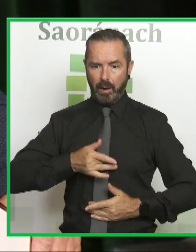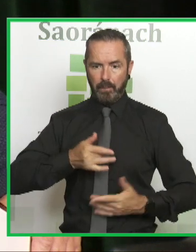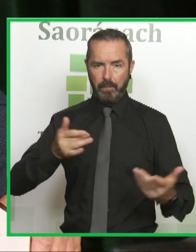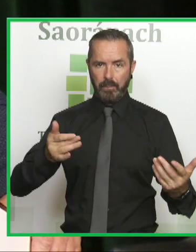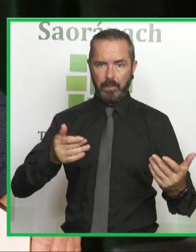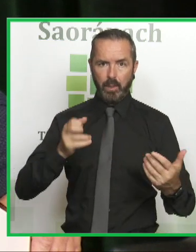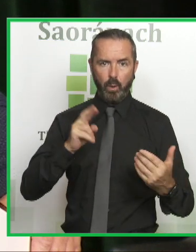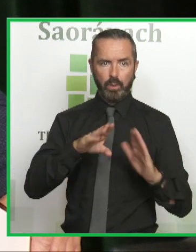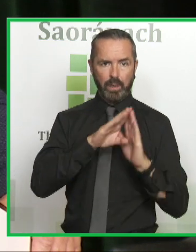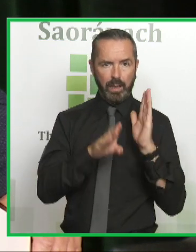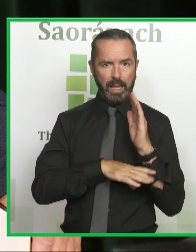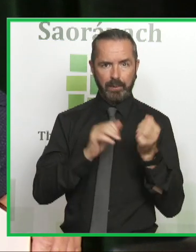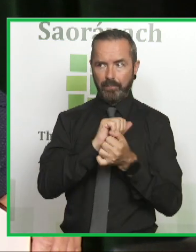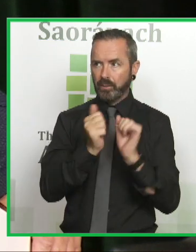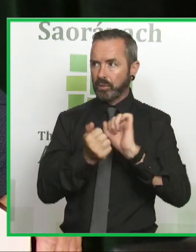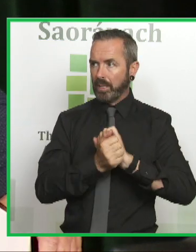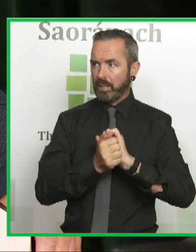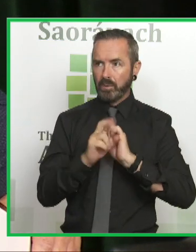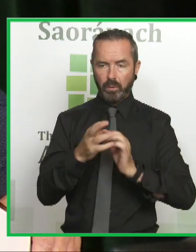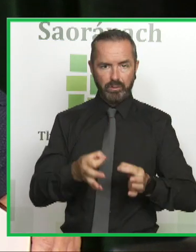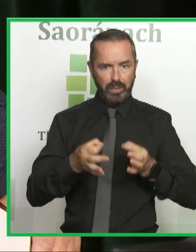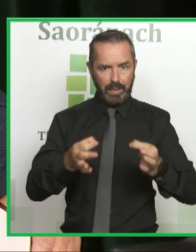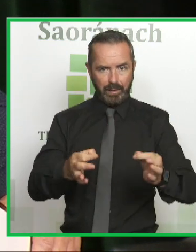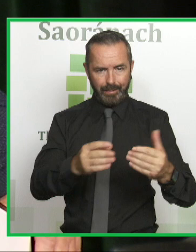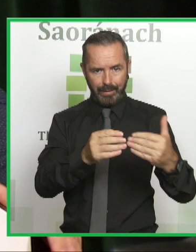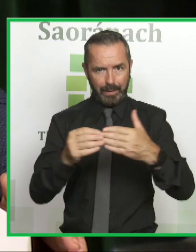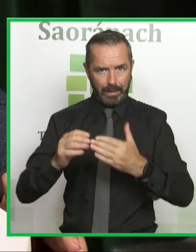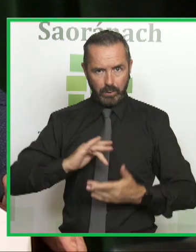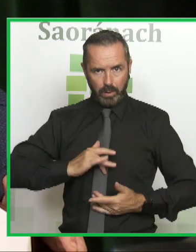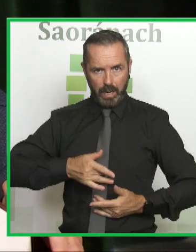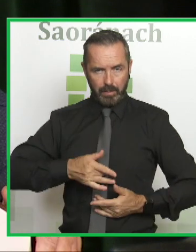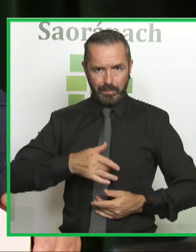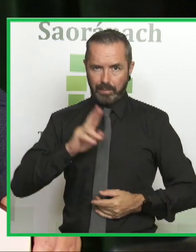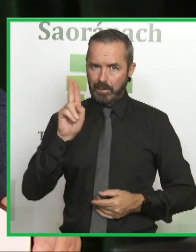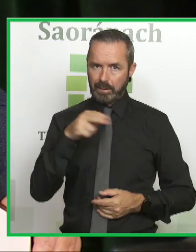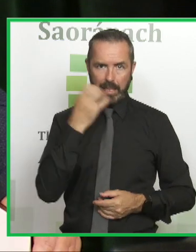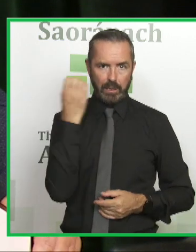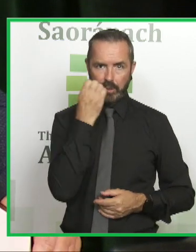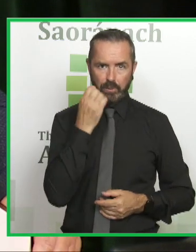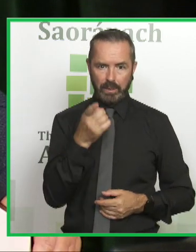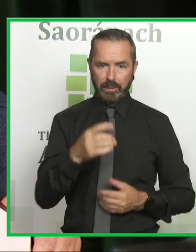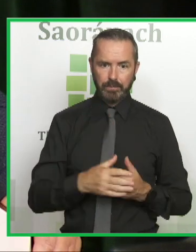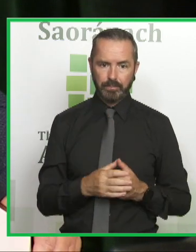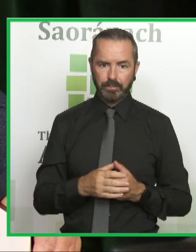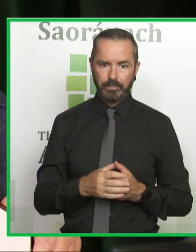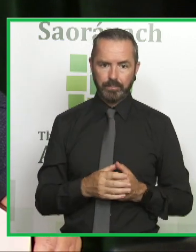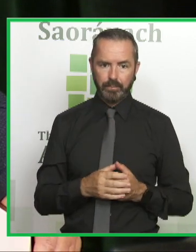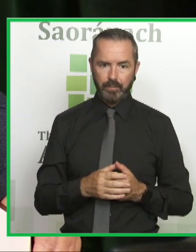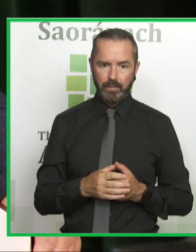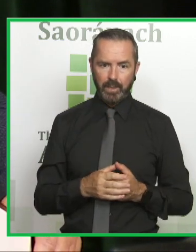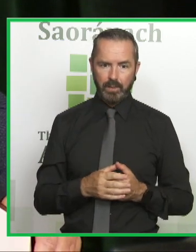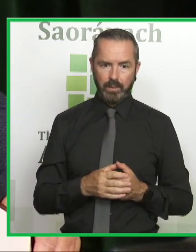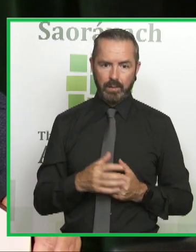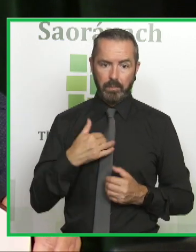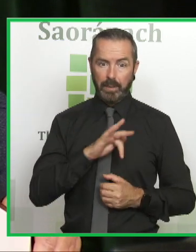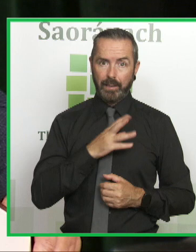change to an agreed policy and delaying in it is causing harm, that's inexcusable. So I would make the real call, strong